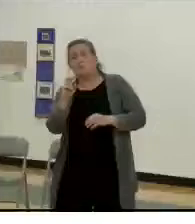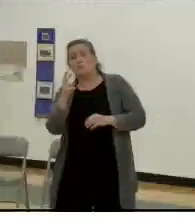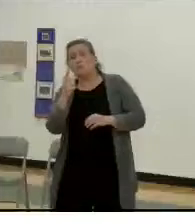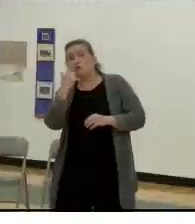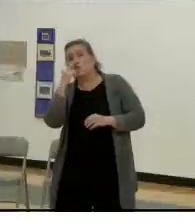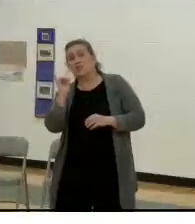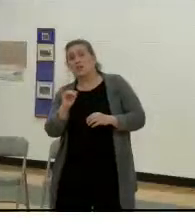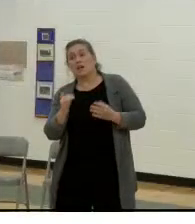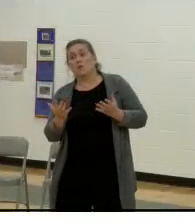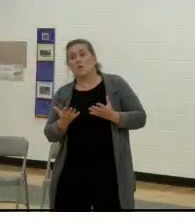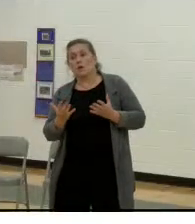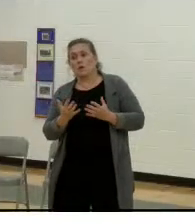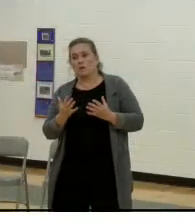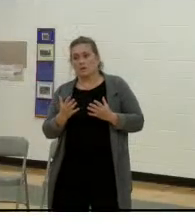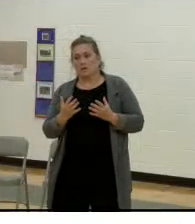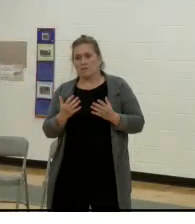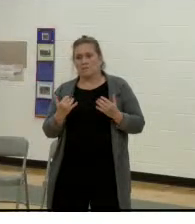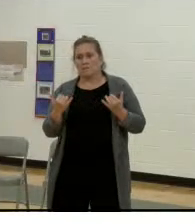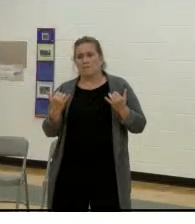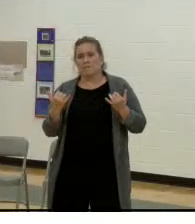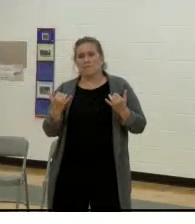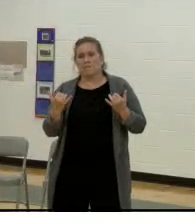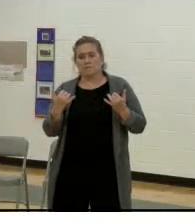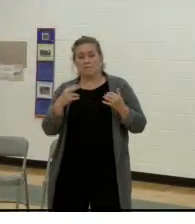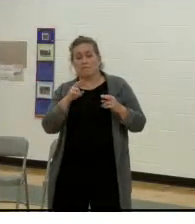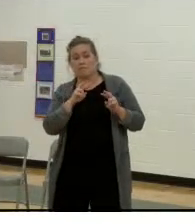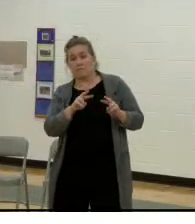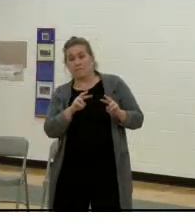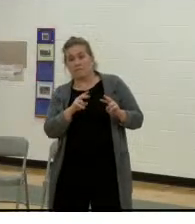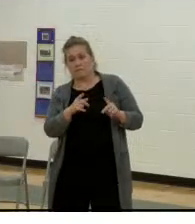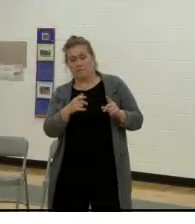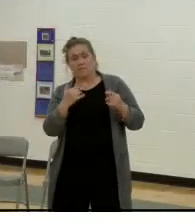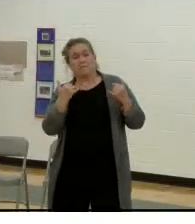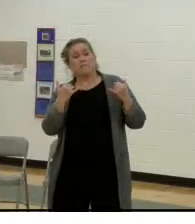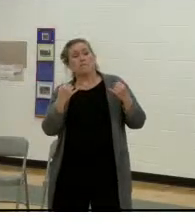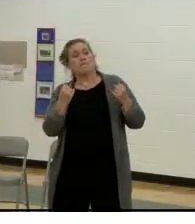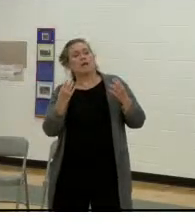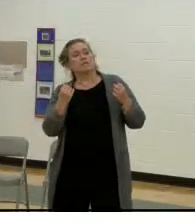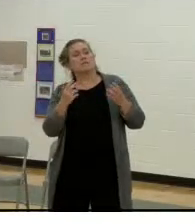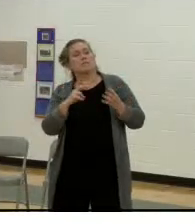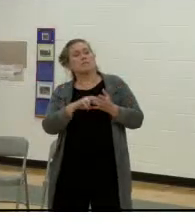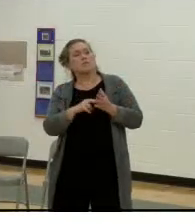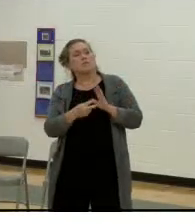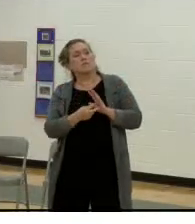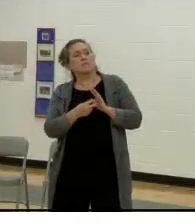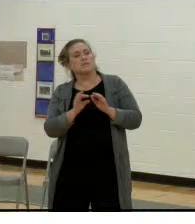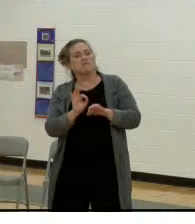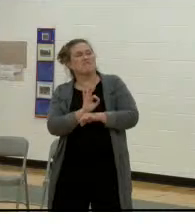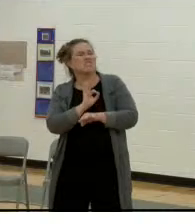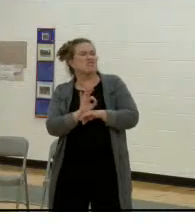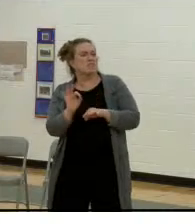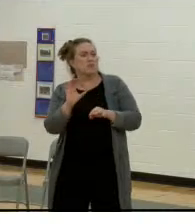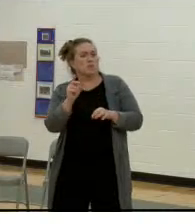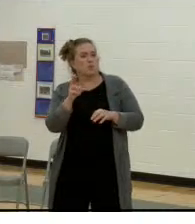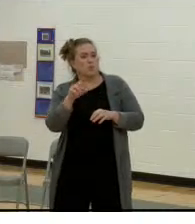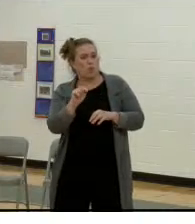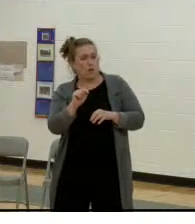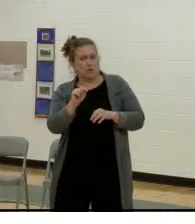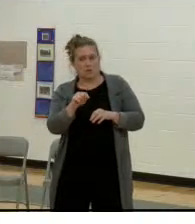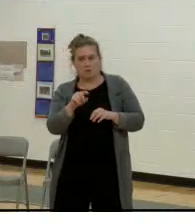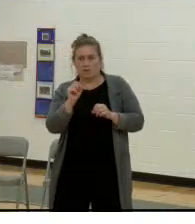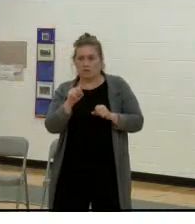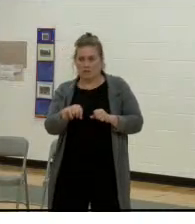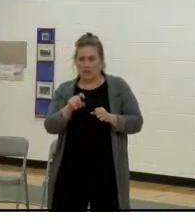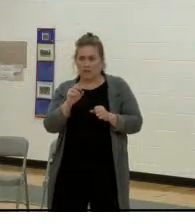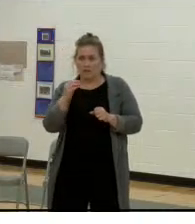the 2 existing multi-purpose courts into 2 regulation-sized futsal courts. The goal here is to